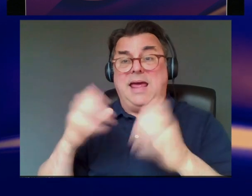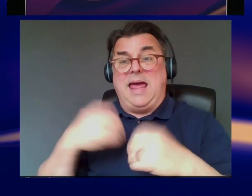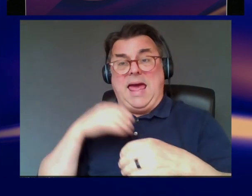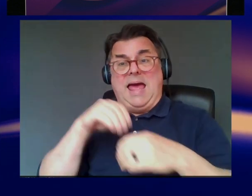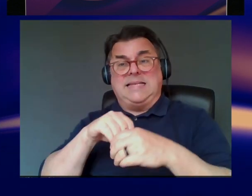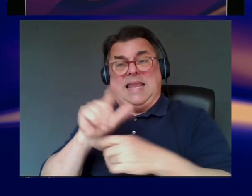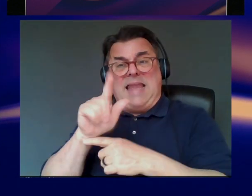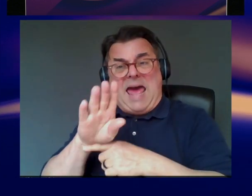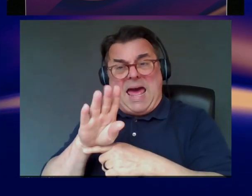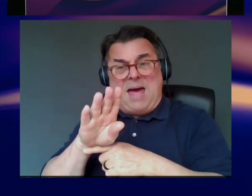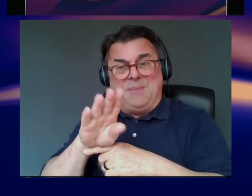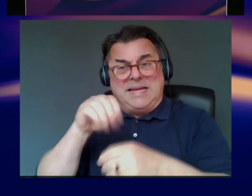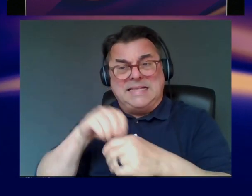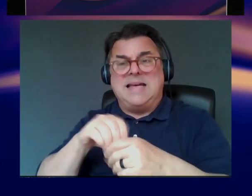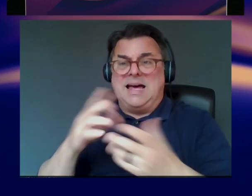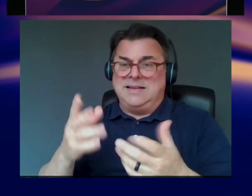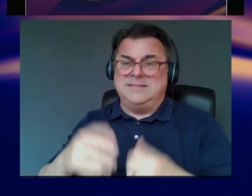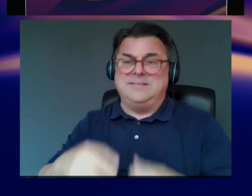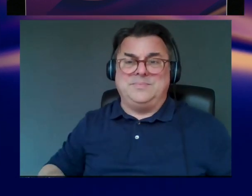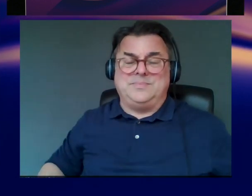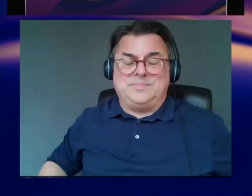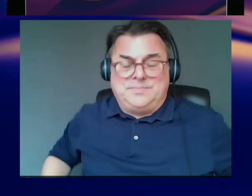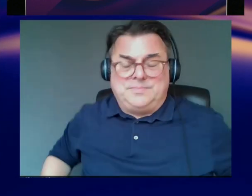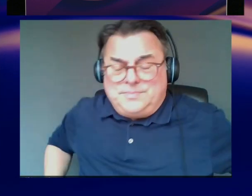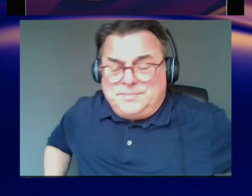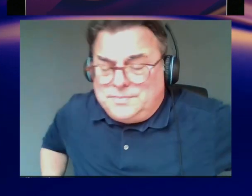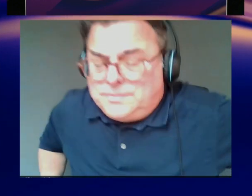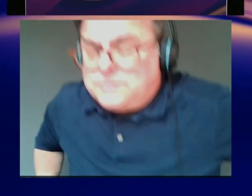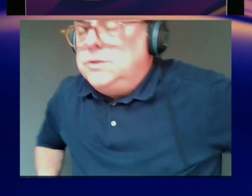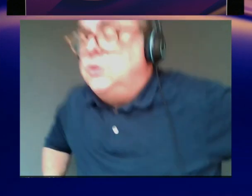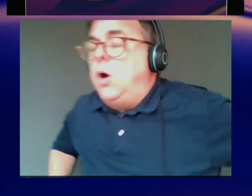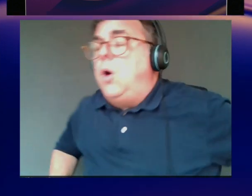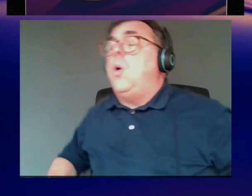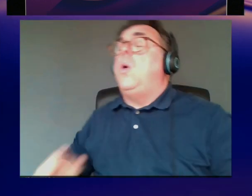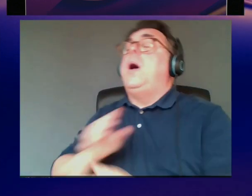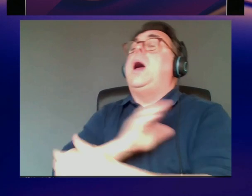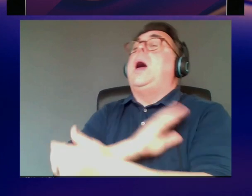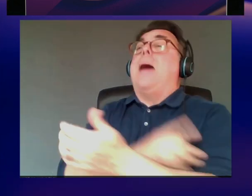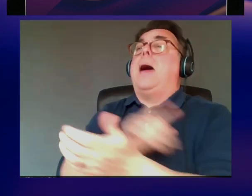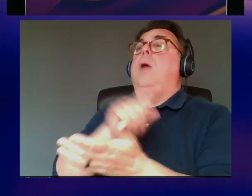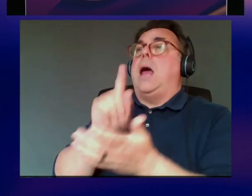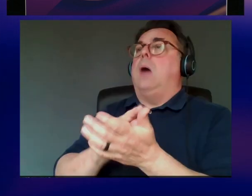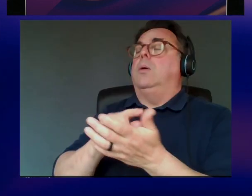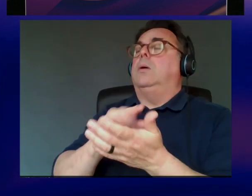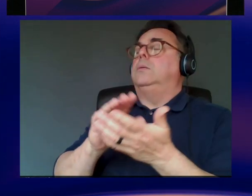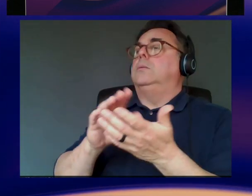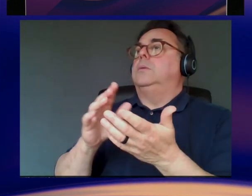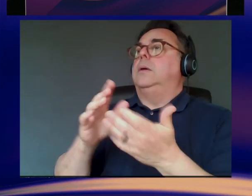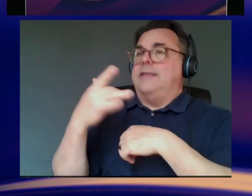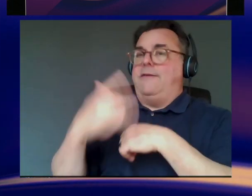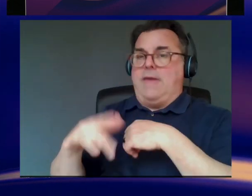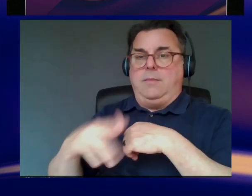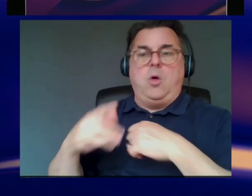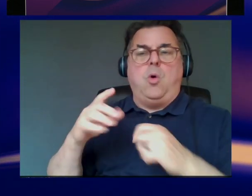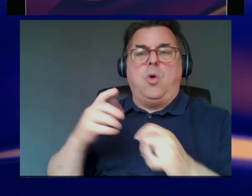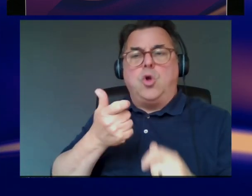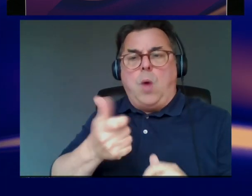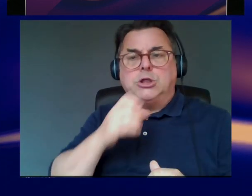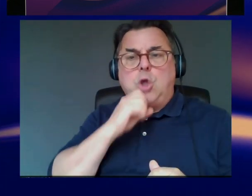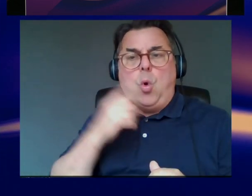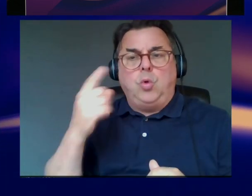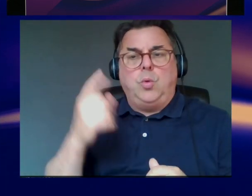recommended general IT knowledge, 1 to 2 years of experience as a systems administrator in an operations role. We can see that as the